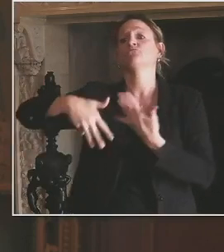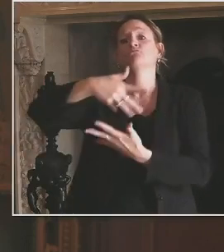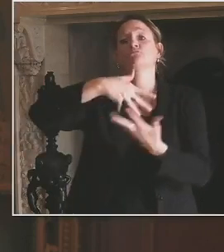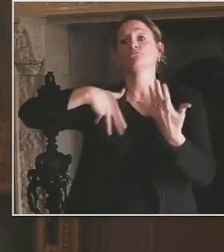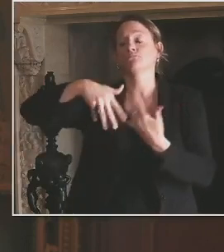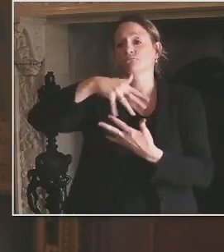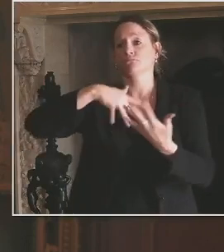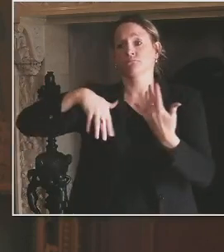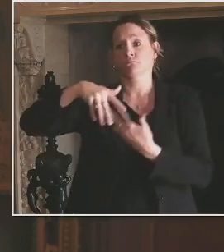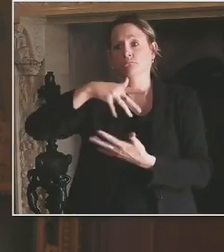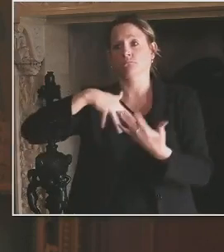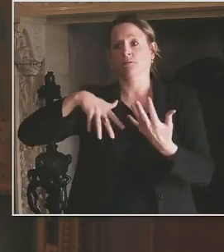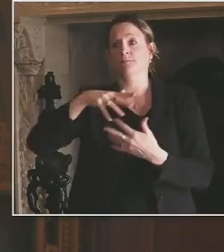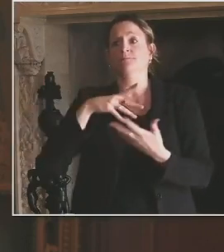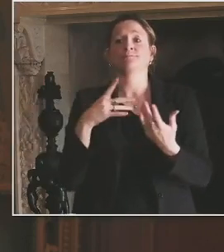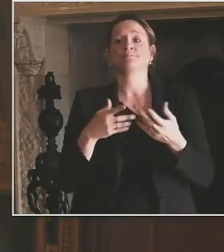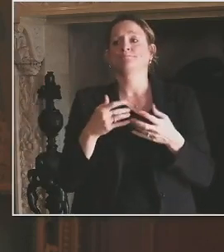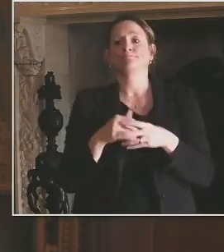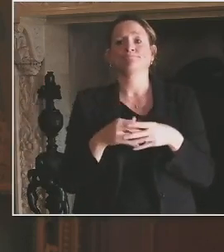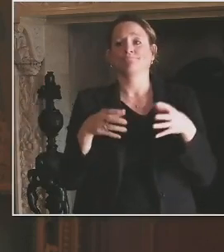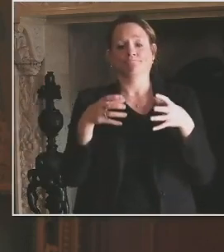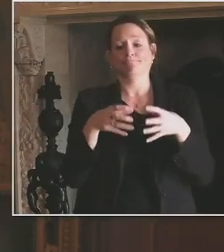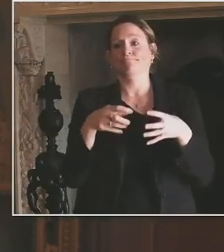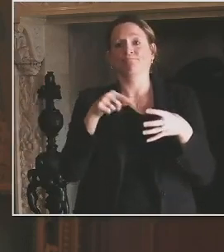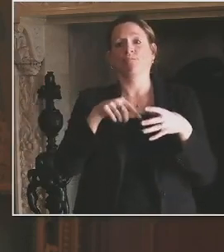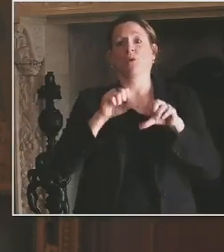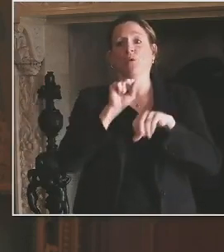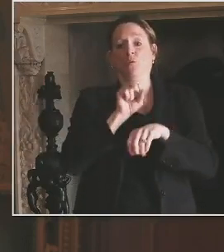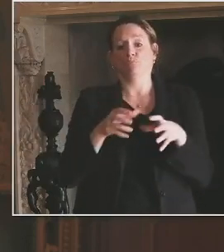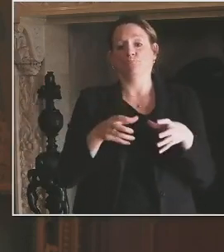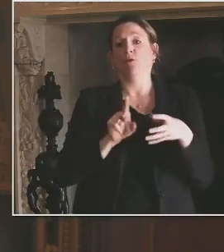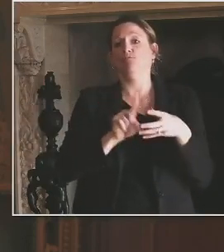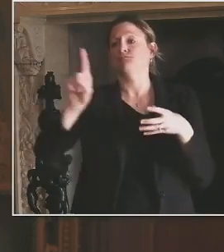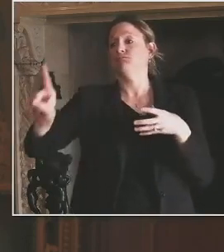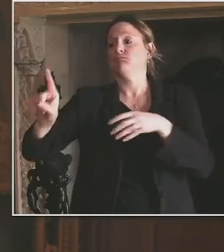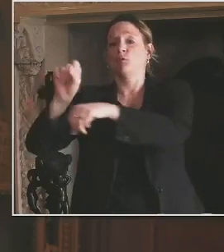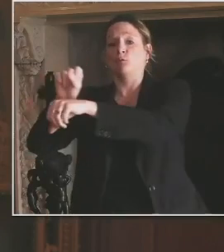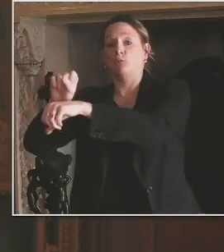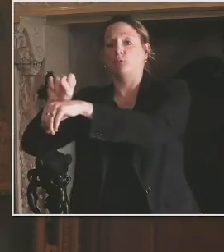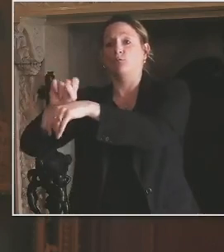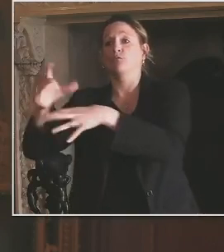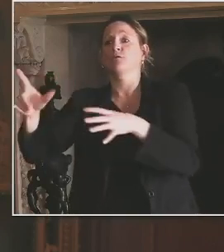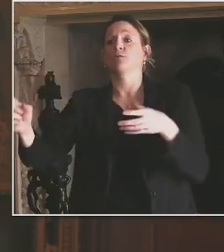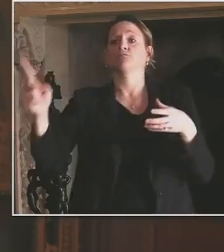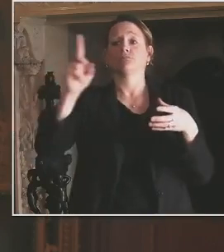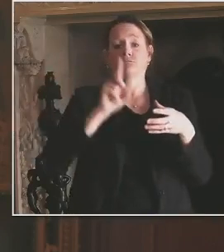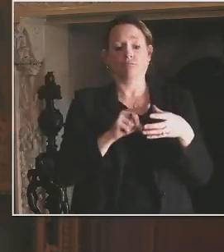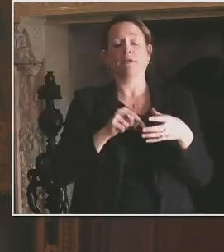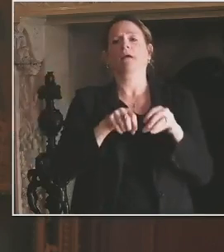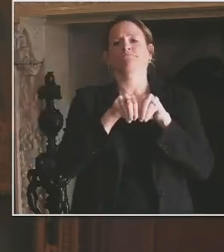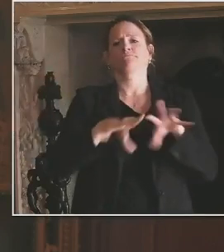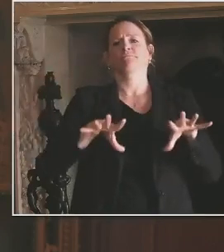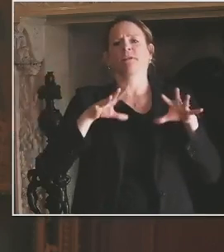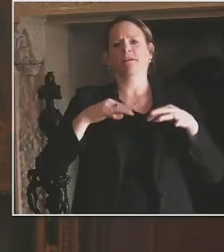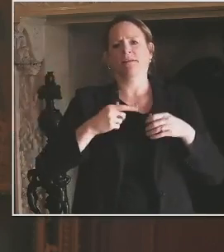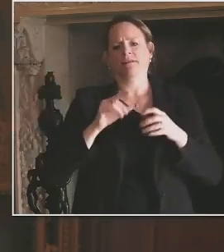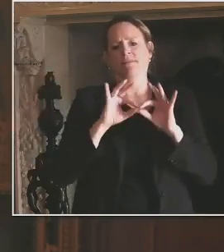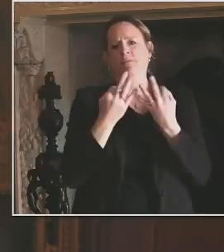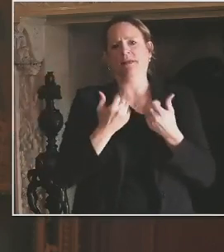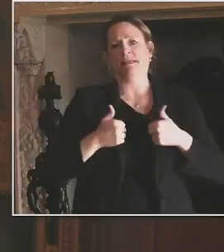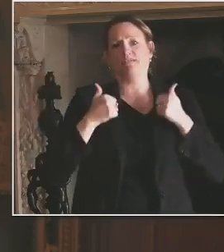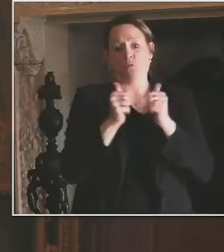either at a workplace or at a gathering, transmission to household contacts is still common, and that speaks to the risk